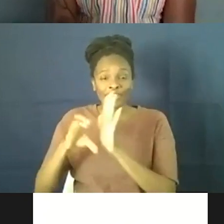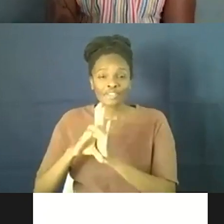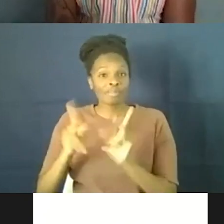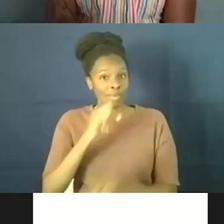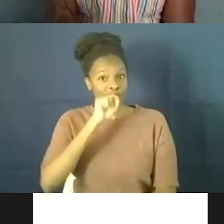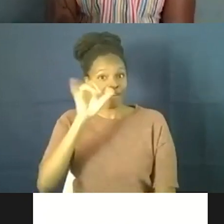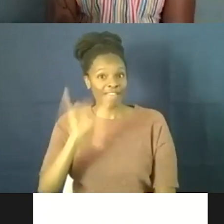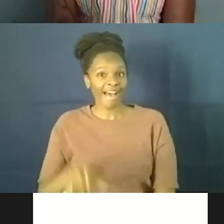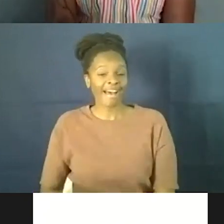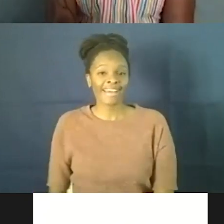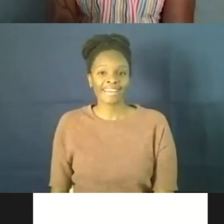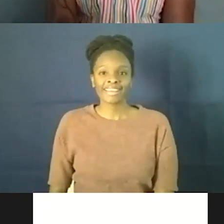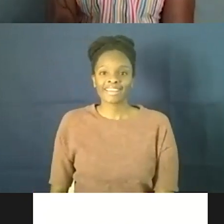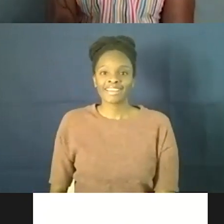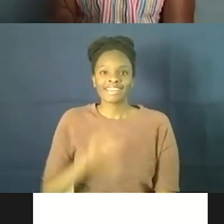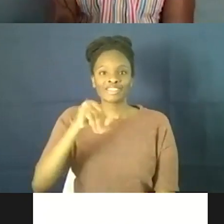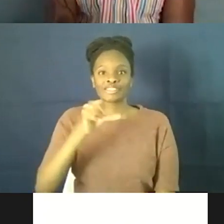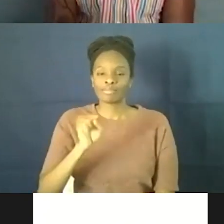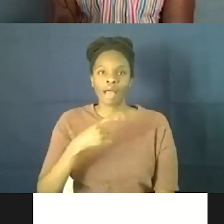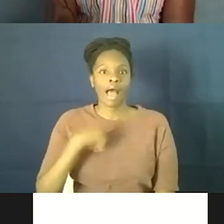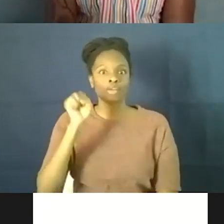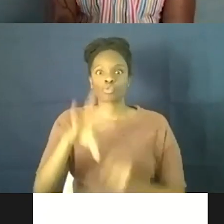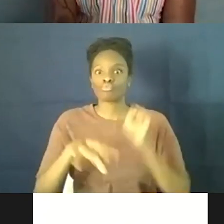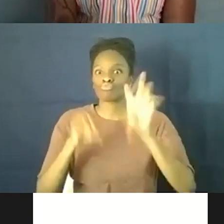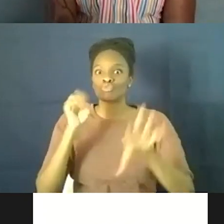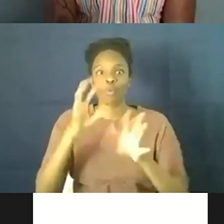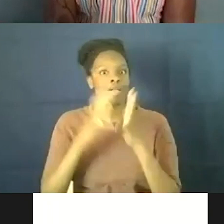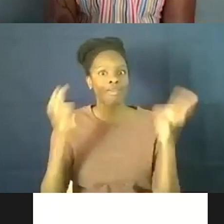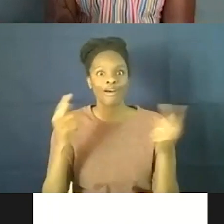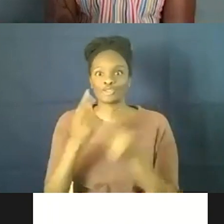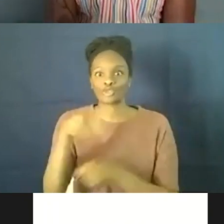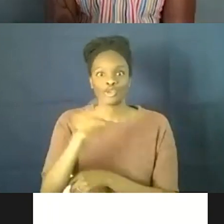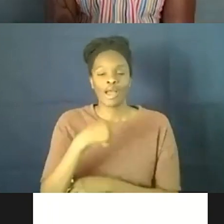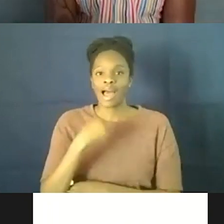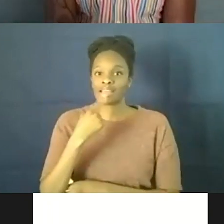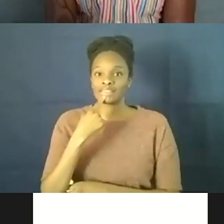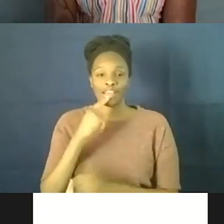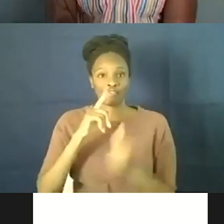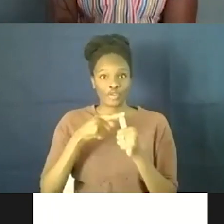Mm-hmm. I threw a lot at you guys. I was like, guys, so first off, I'm making a movie right now.